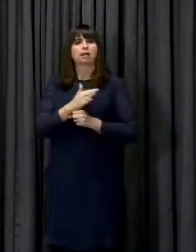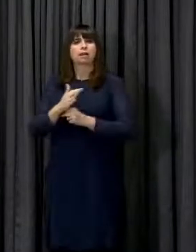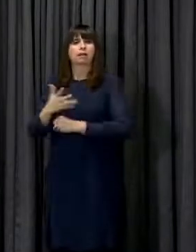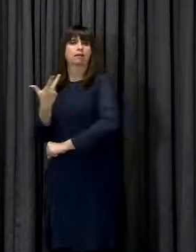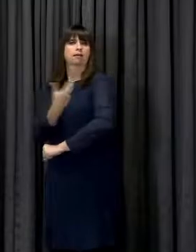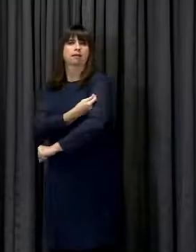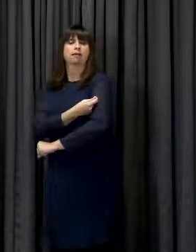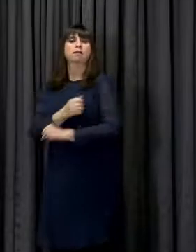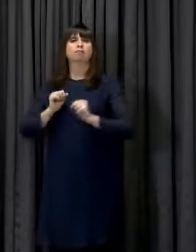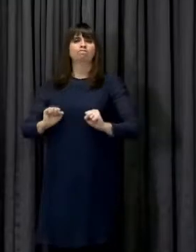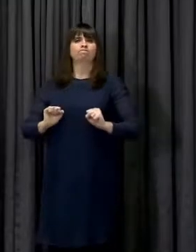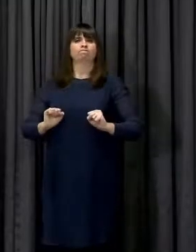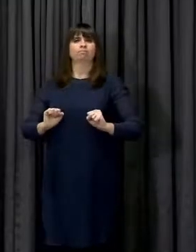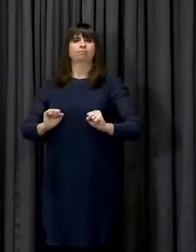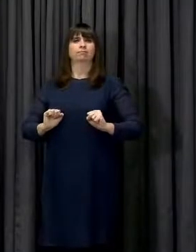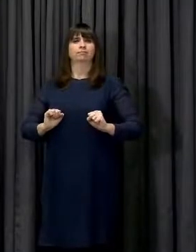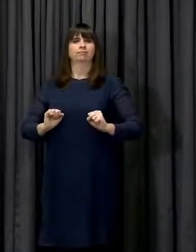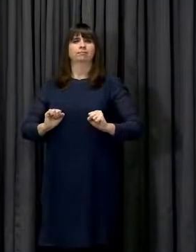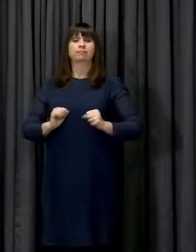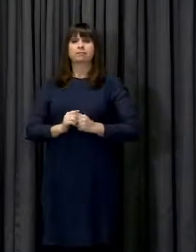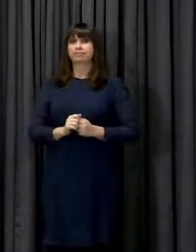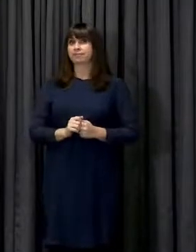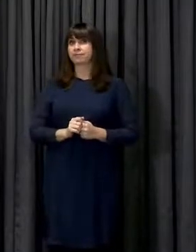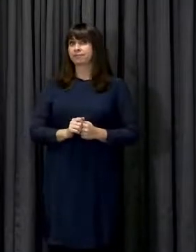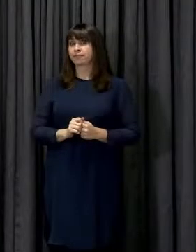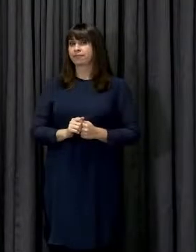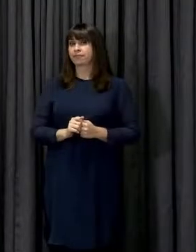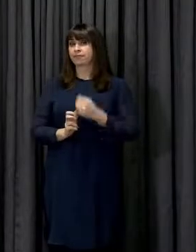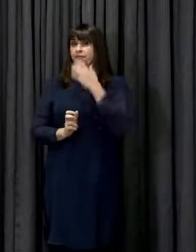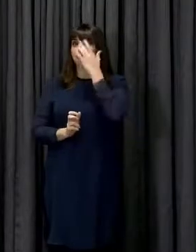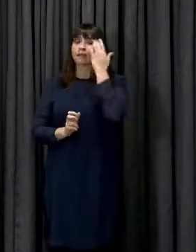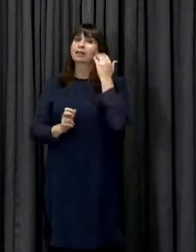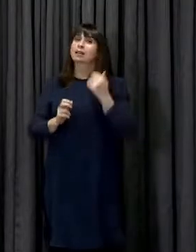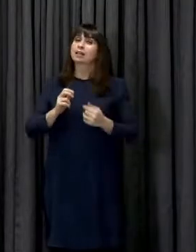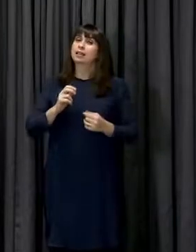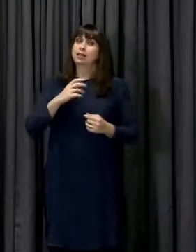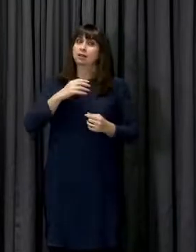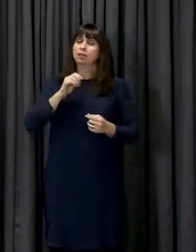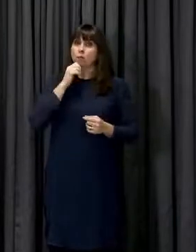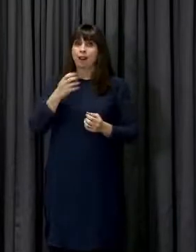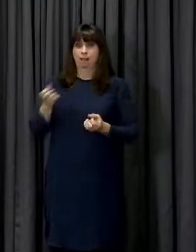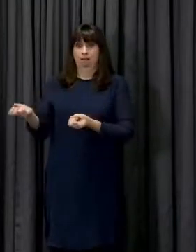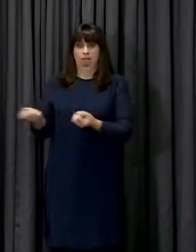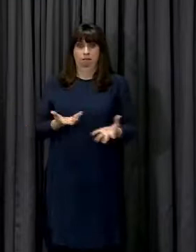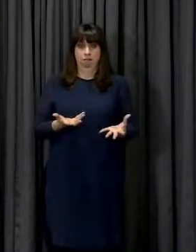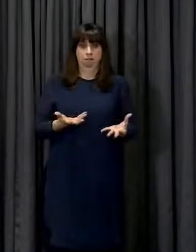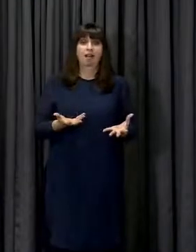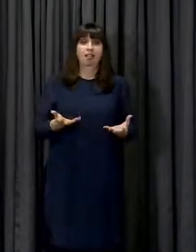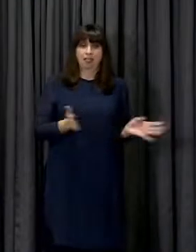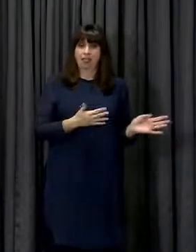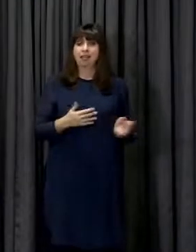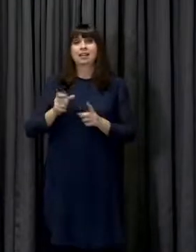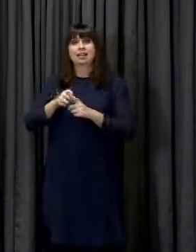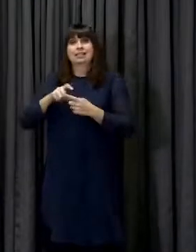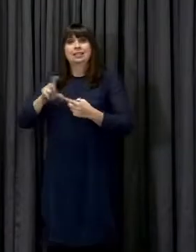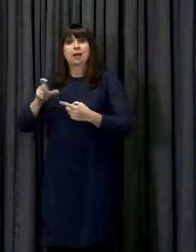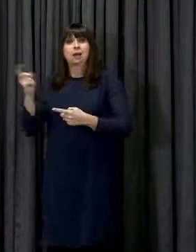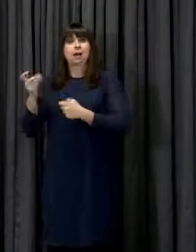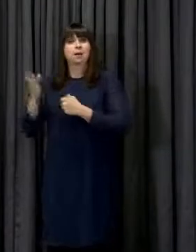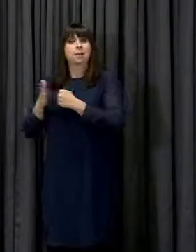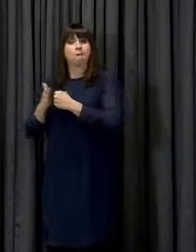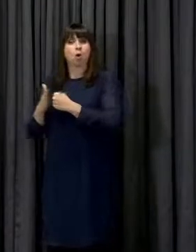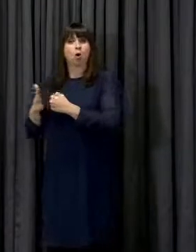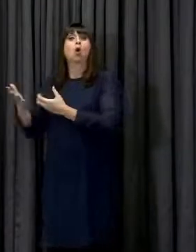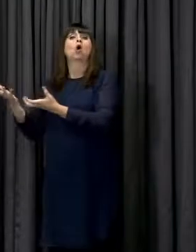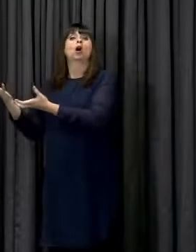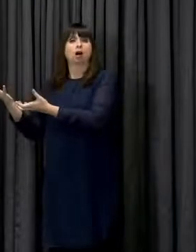them with protection. So that's what we'll need to do. We expect there to be further deliveries through the month of December, and we expect to get our